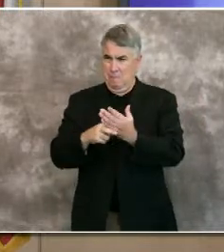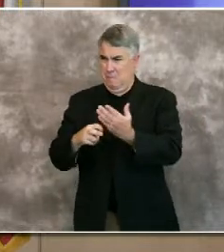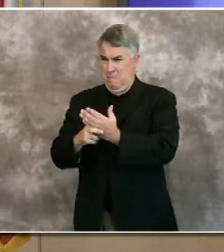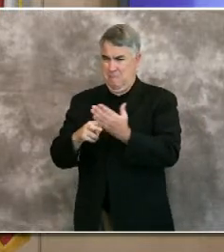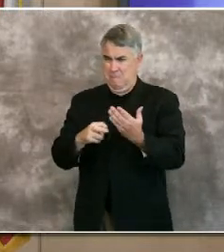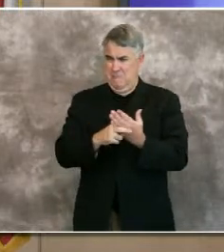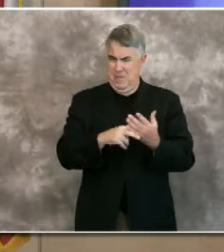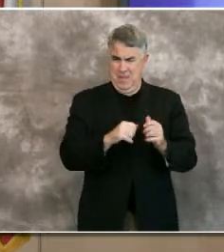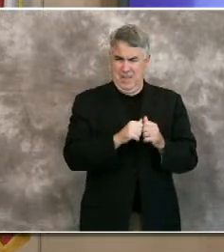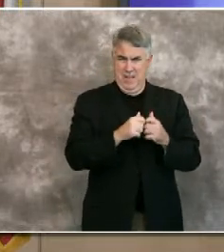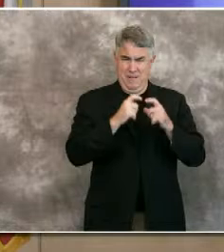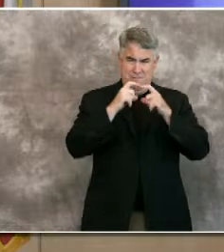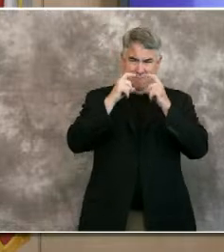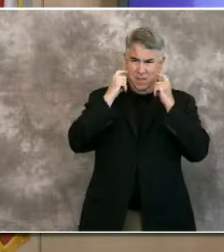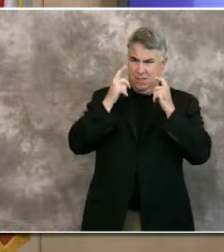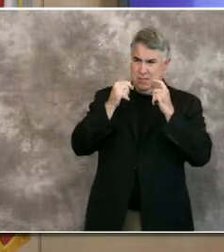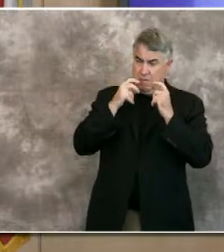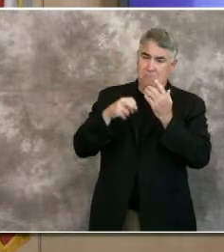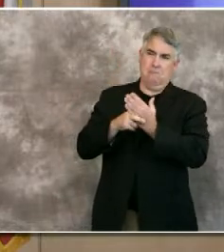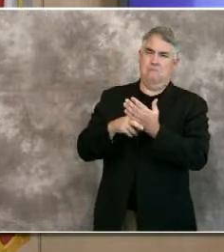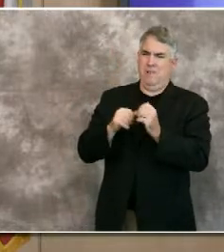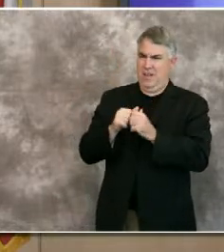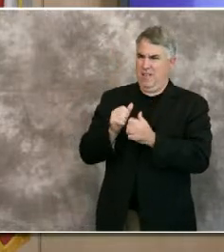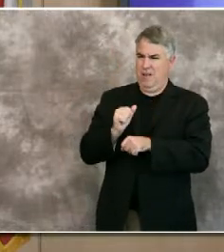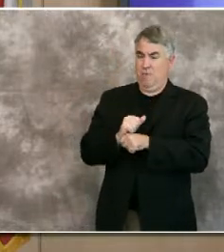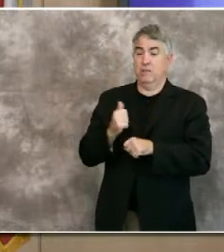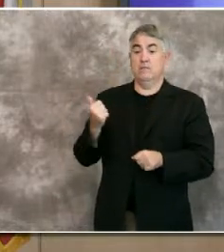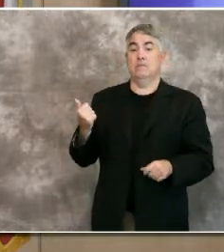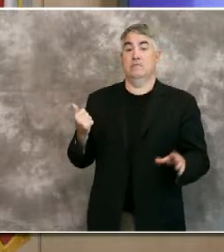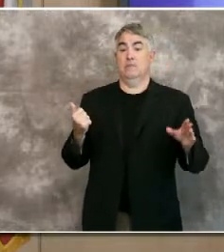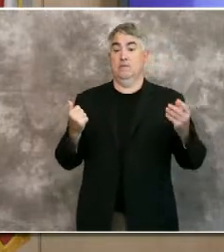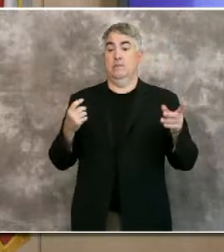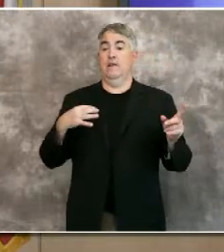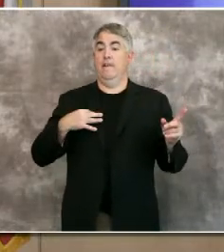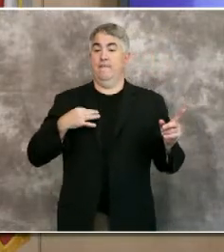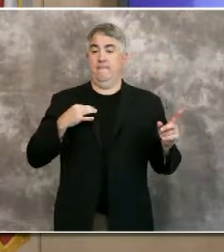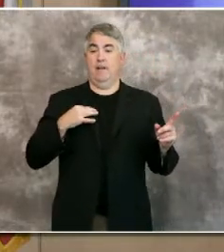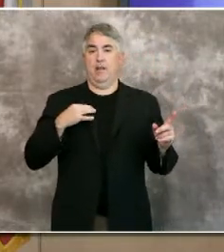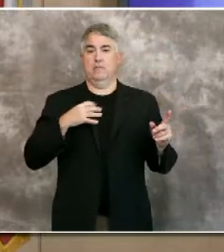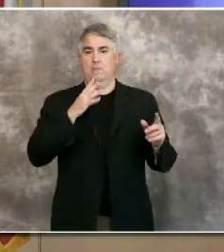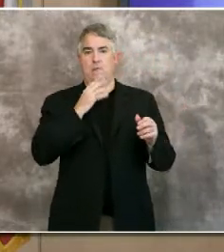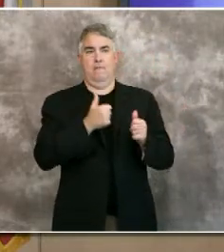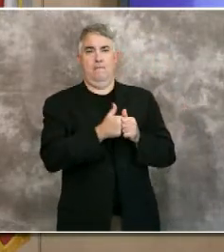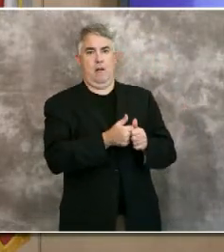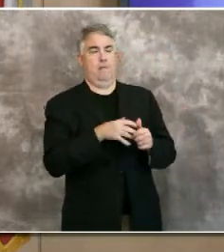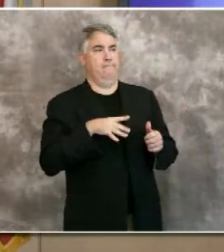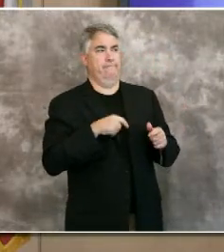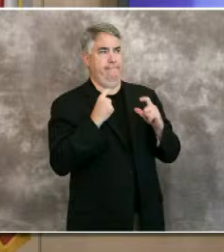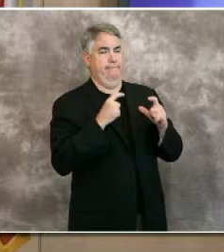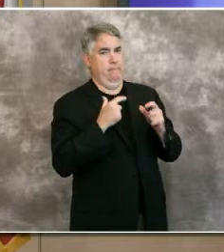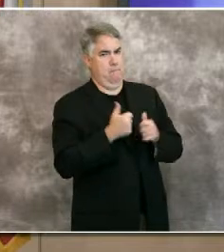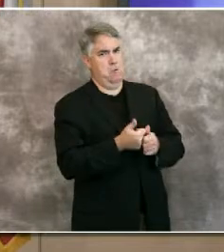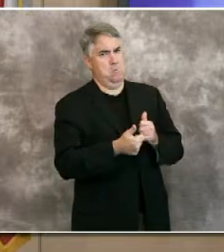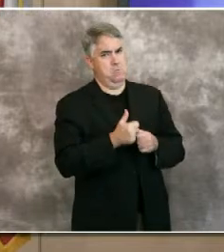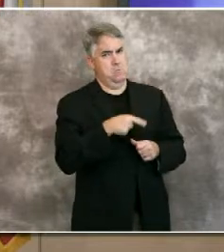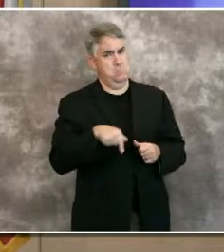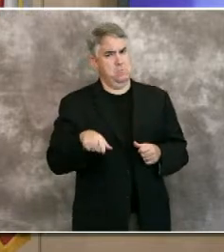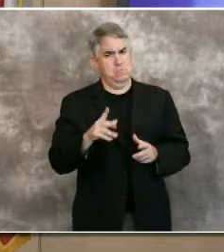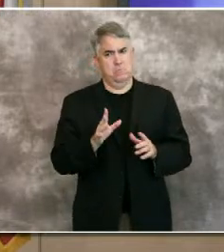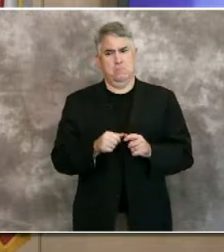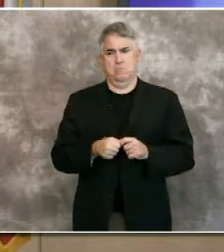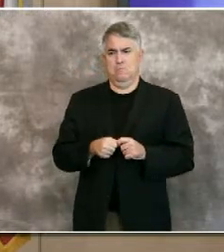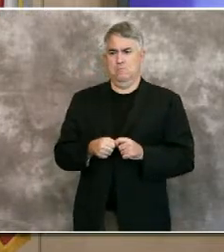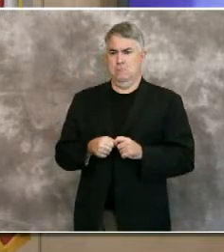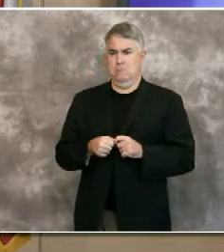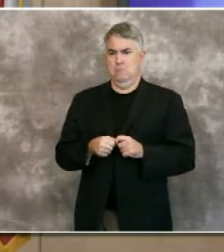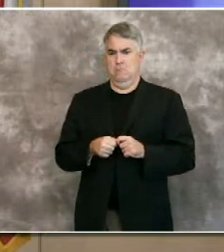wearing a face covering. So you're counting largely on voluntary compliance by members of the public. Is that correct? Well, we're counting on folks